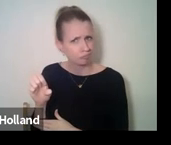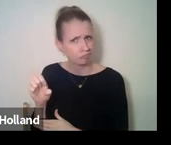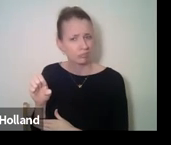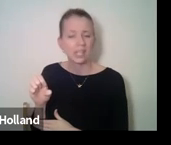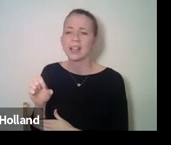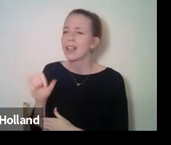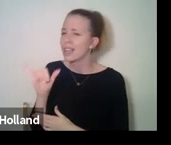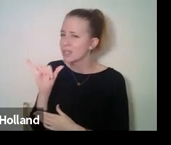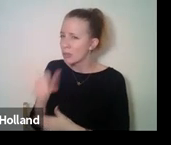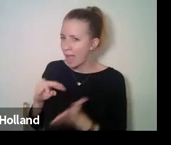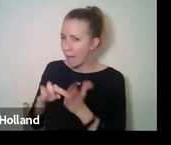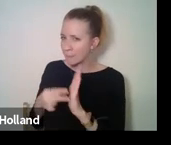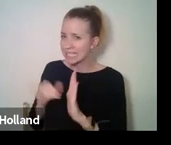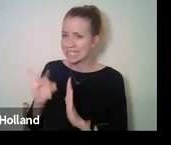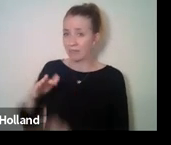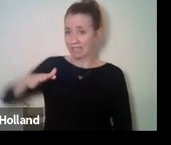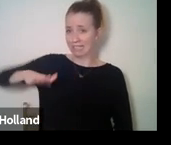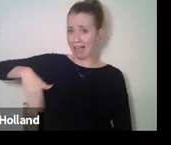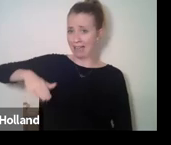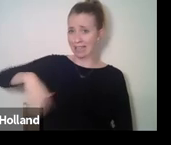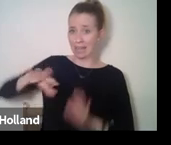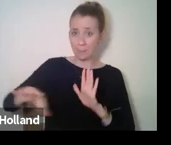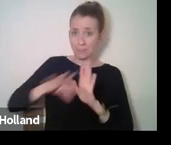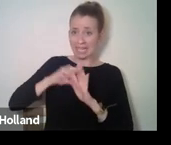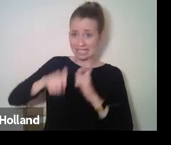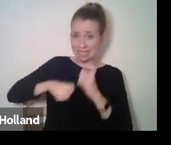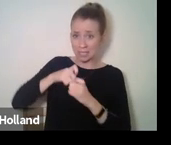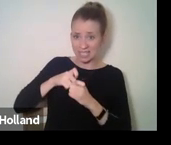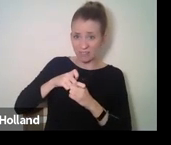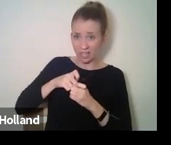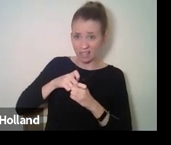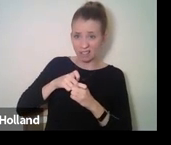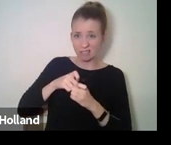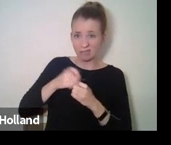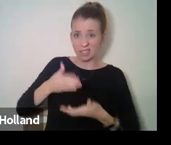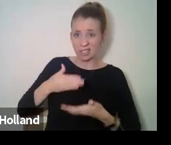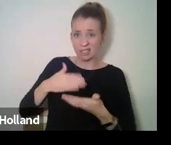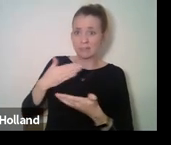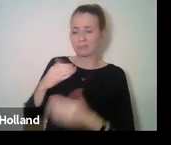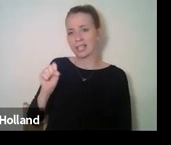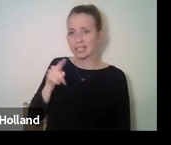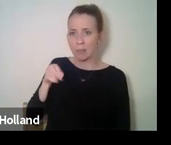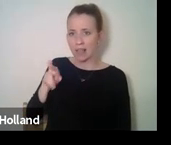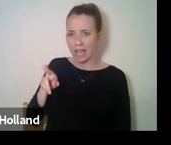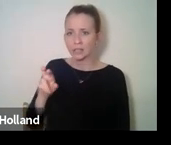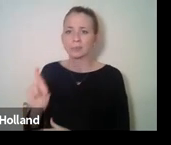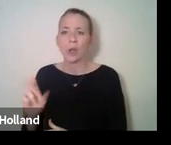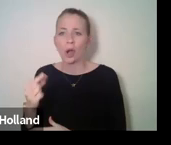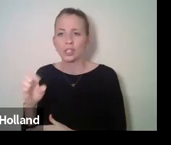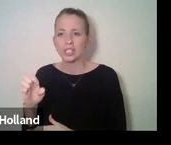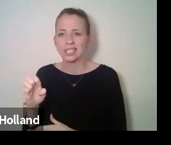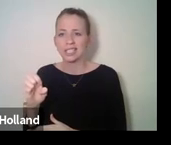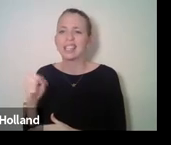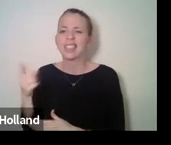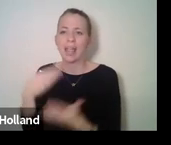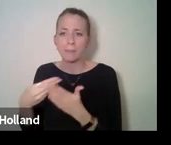you haven't already made a choice, Rochester Gas and Electric will be purchasing electricity on your